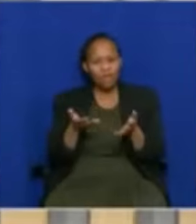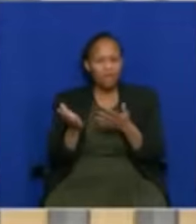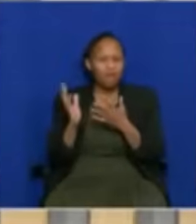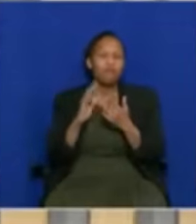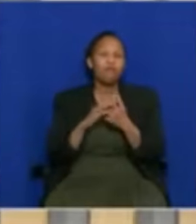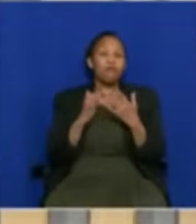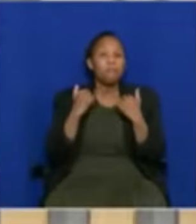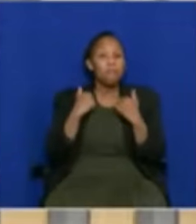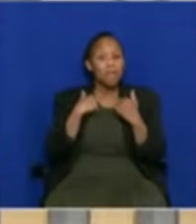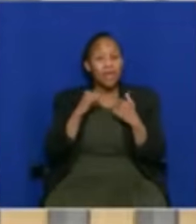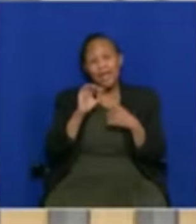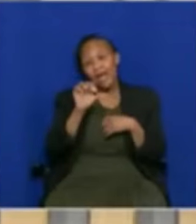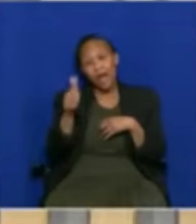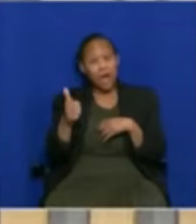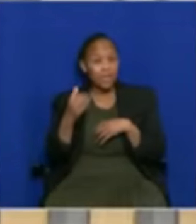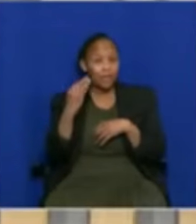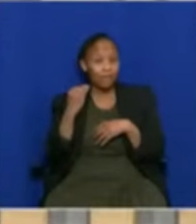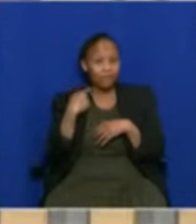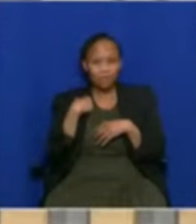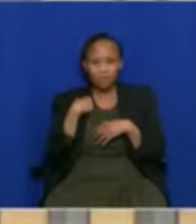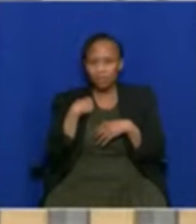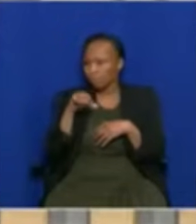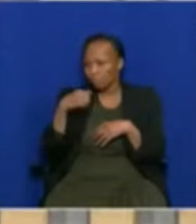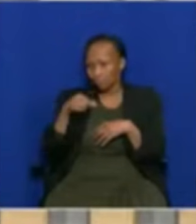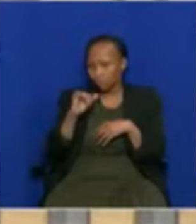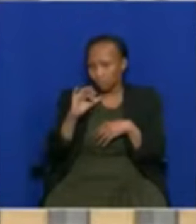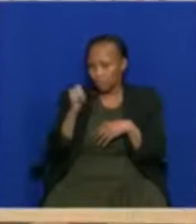were not sent yesterday. I didn't send any documents yesterday.